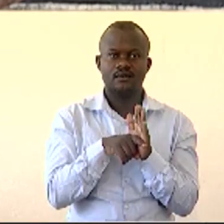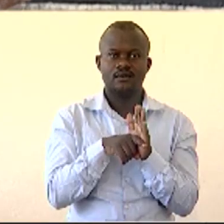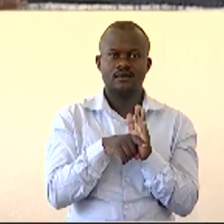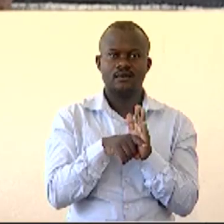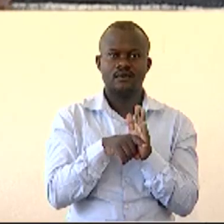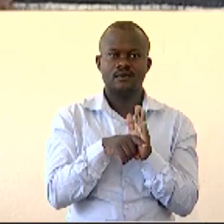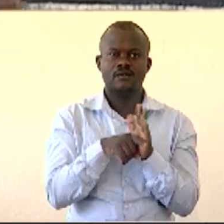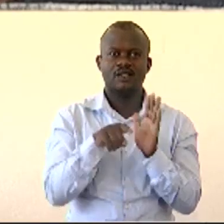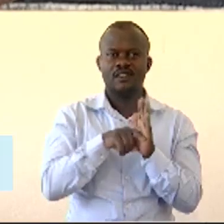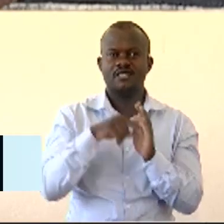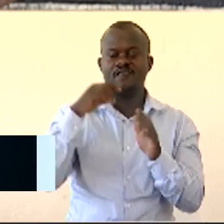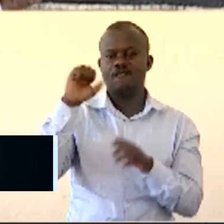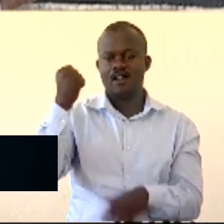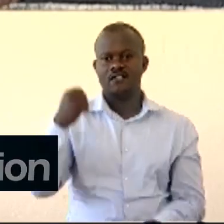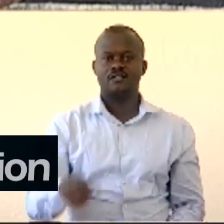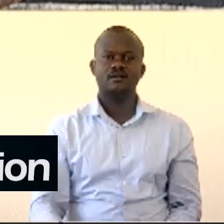-5.